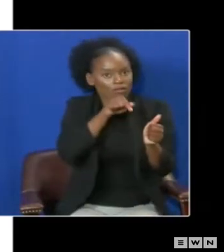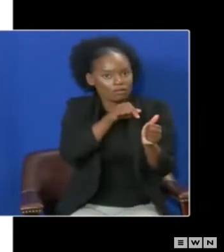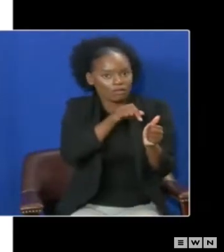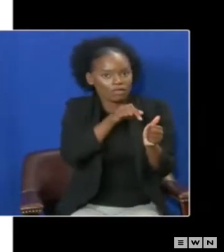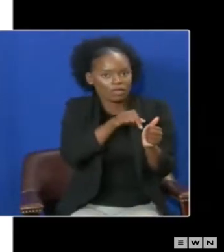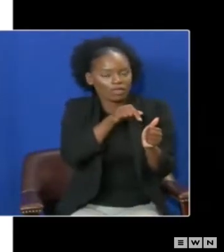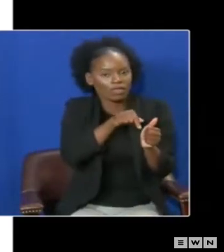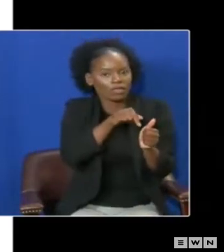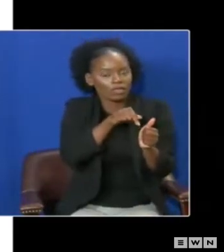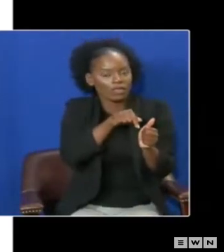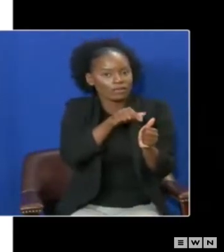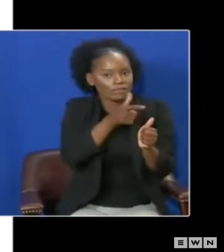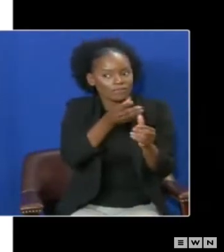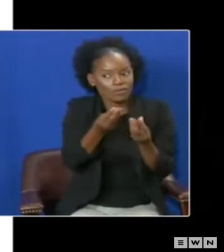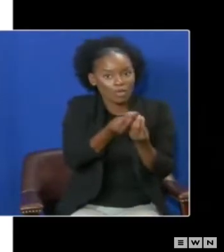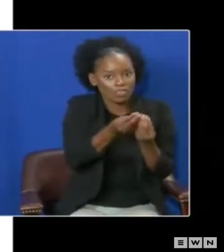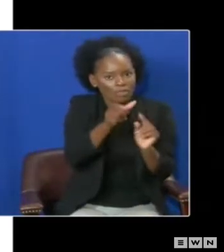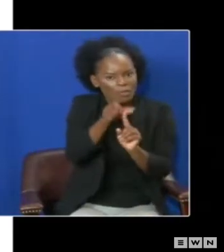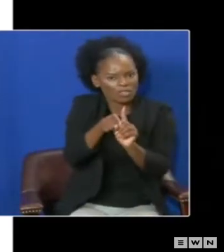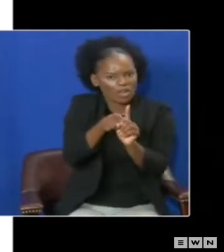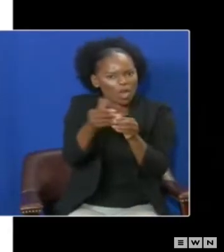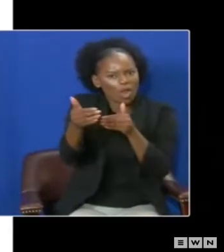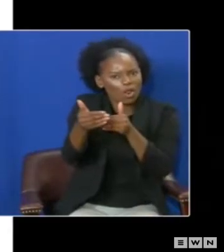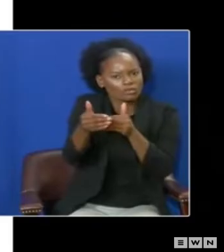And then Mr. Matlala got the money, ?